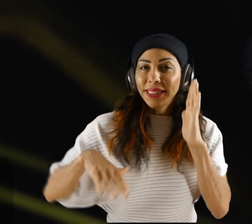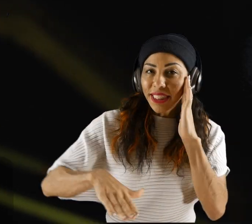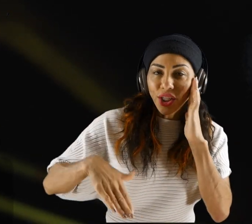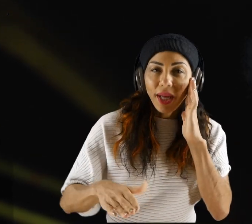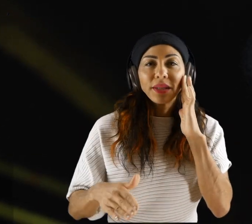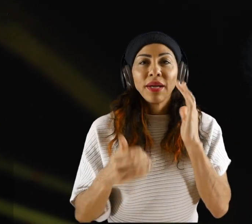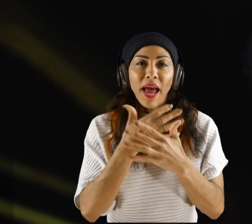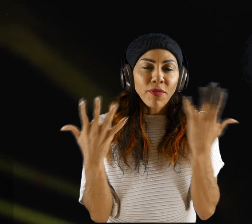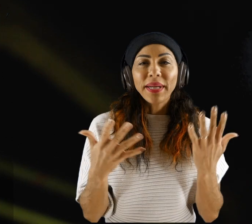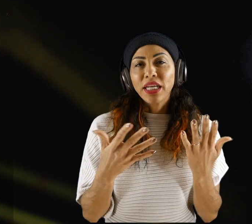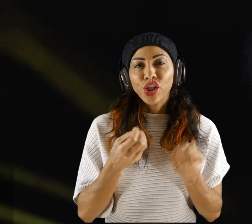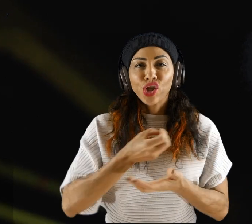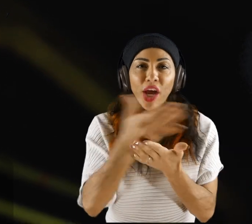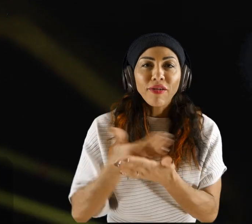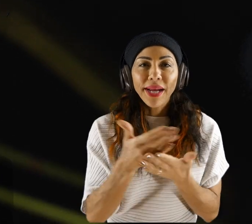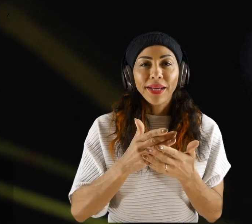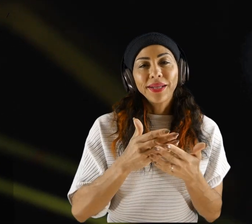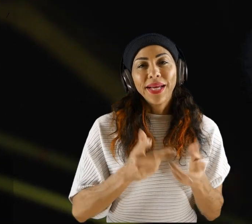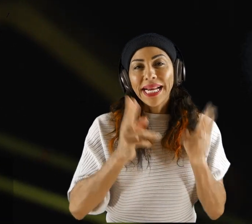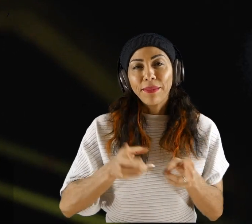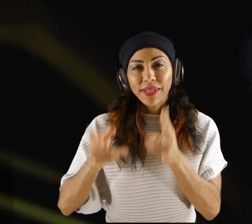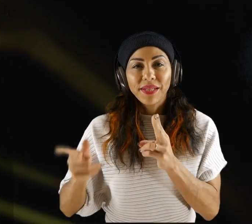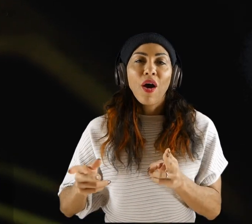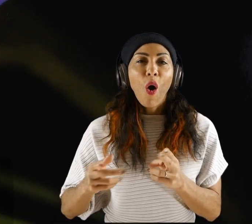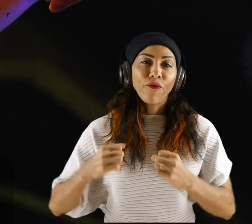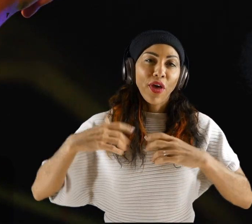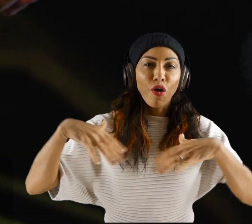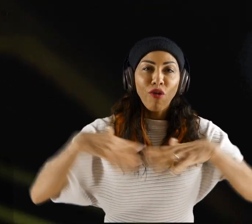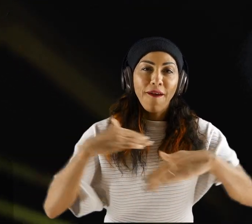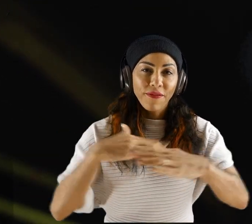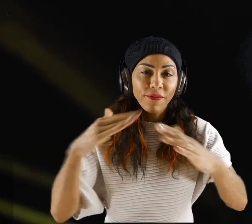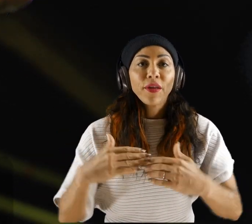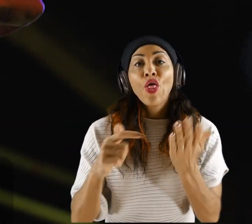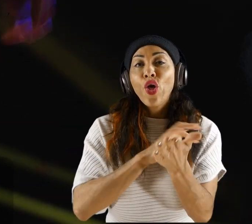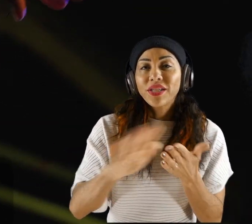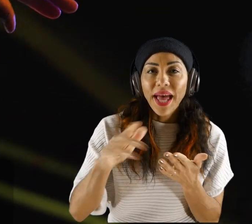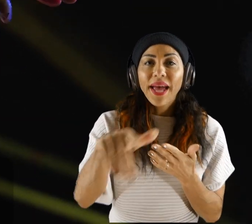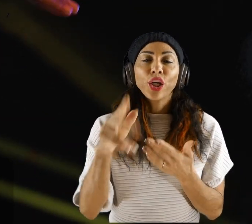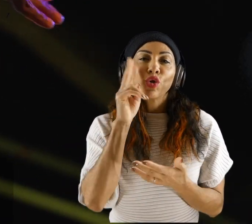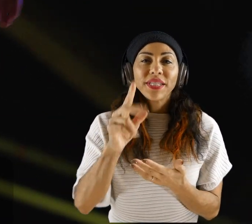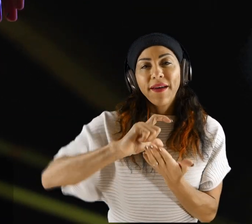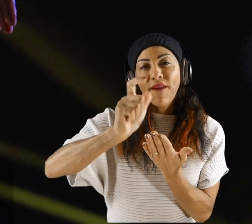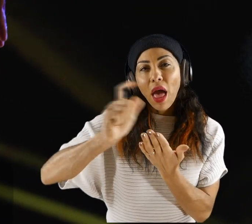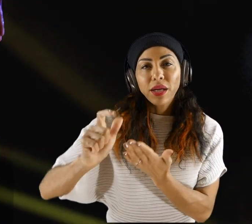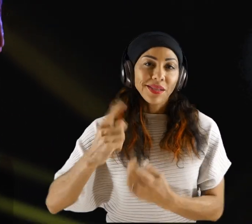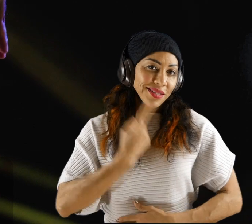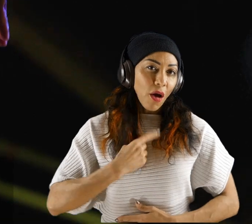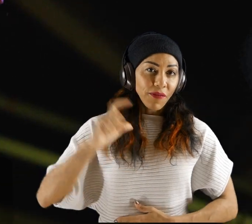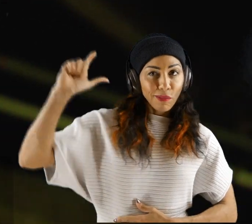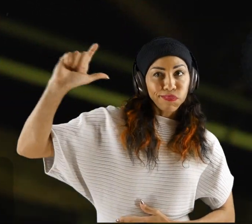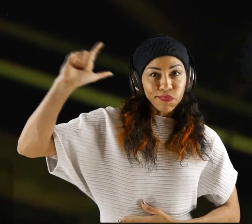Thursday, selfie, flyers for shows. All you need to do is have one thing that breaks that